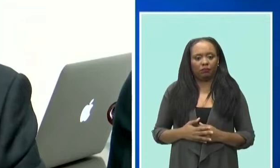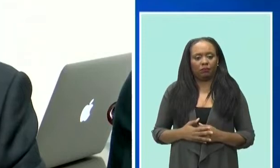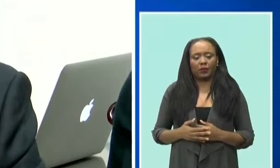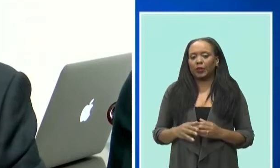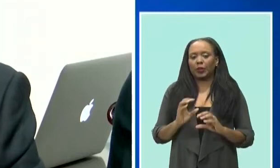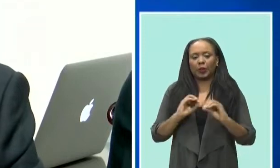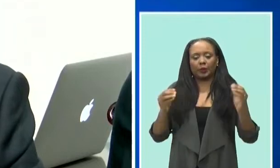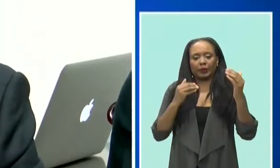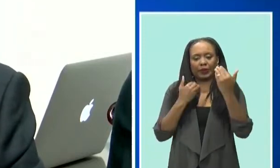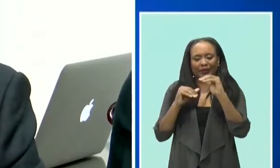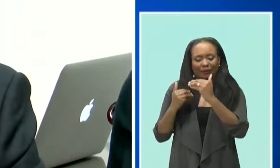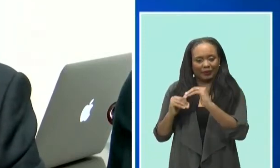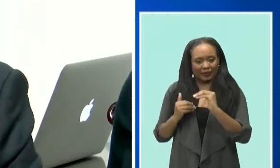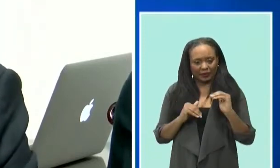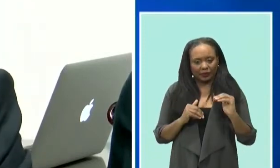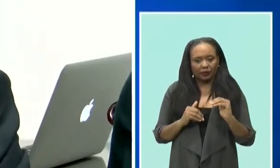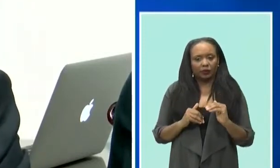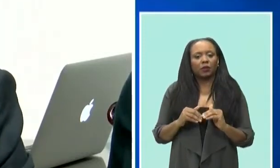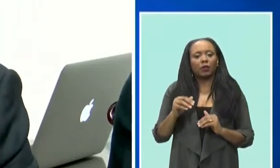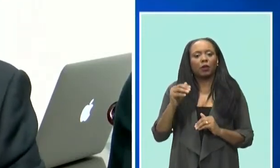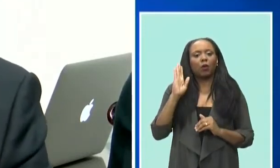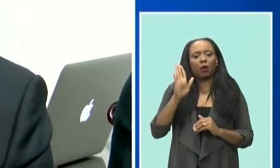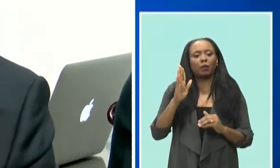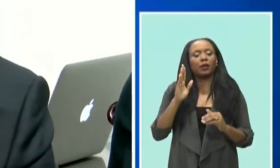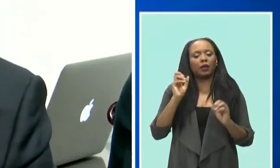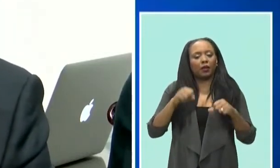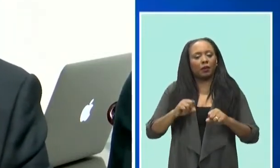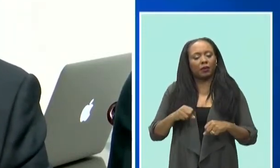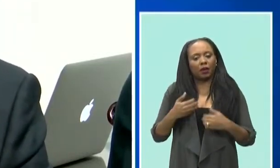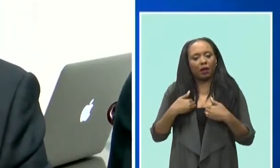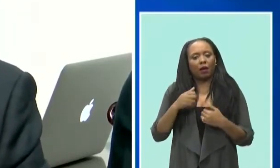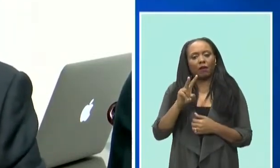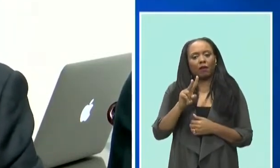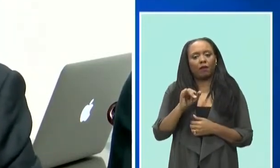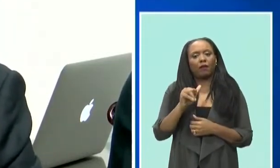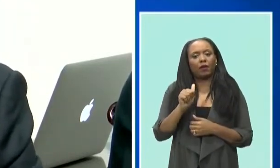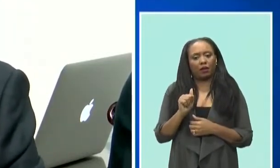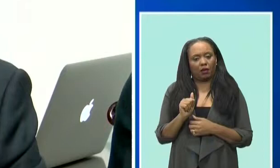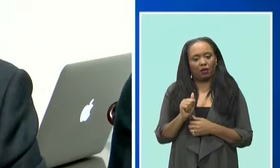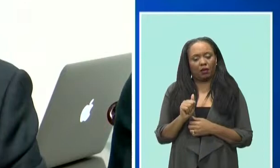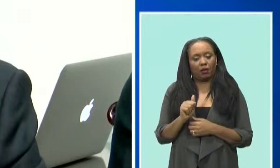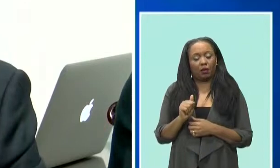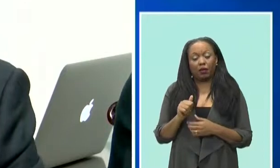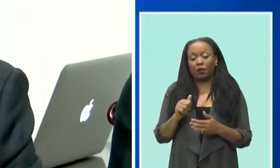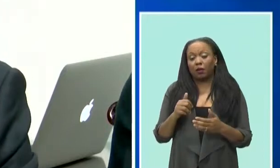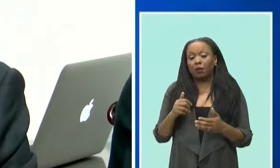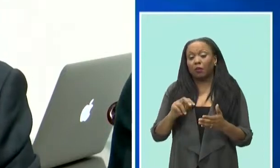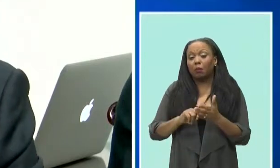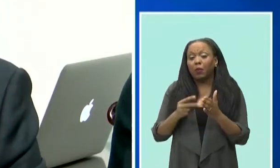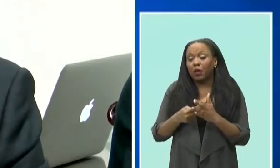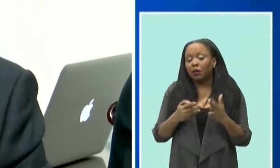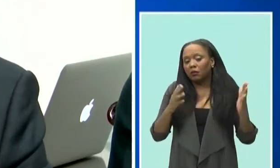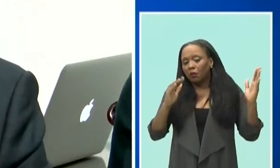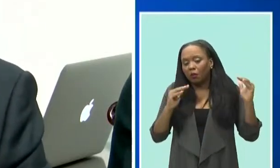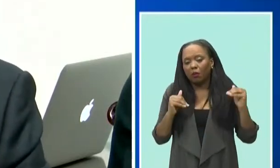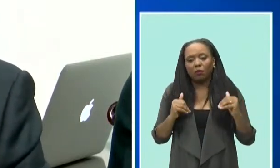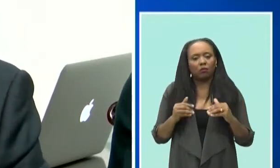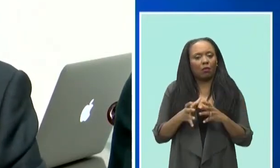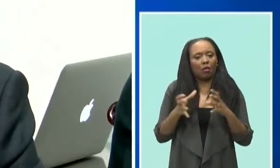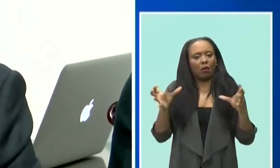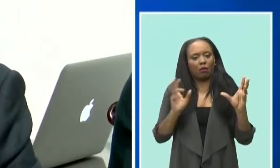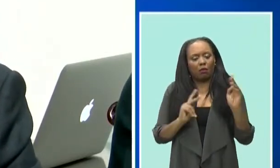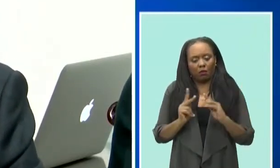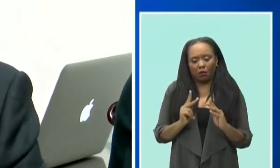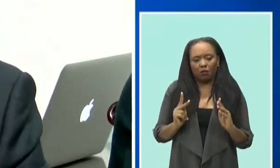restrictions, recognizing and certainly hoping that the removal of these visa requirements would encourage a number of persons from